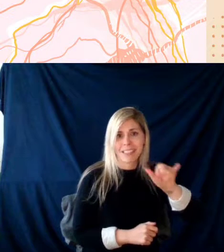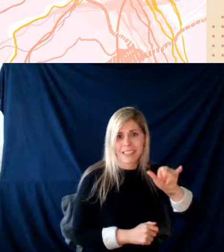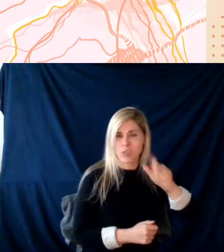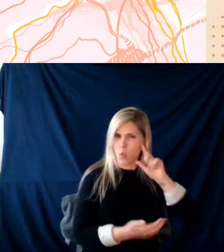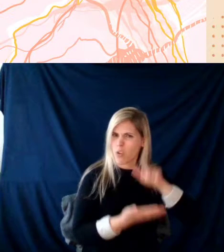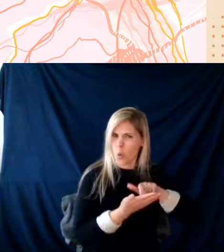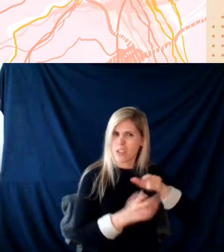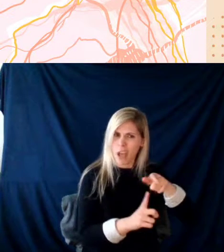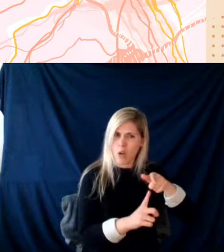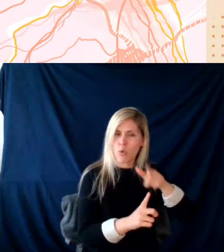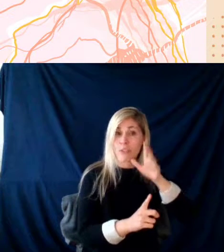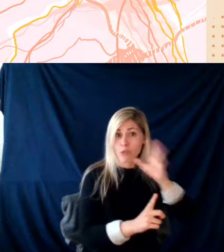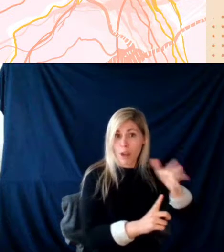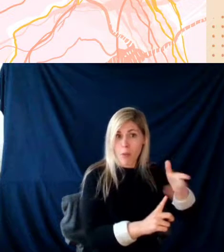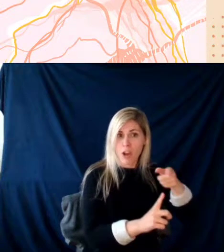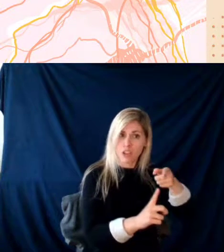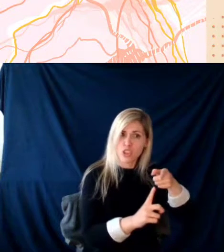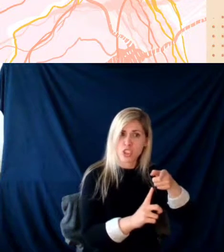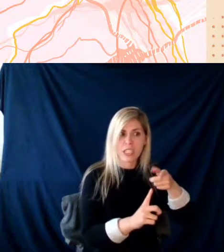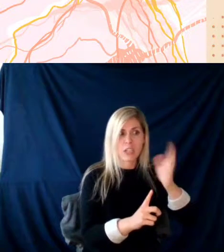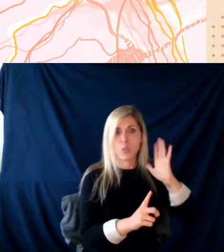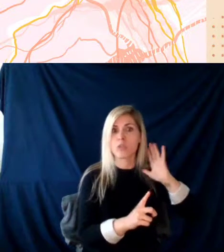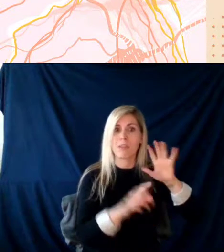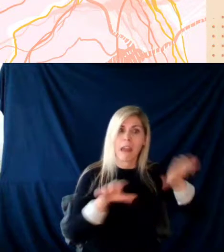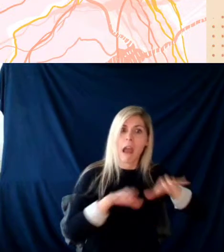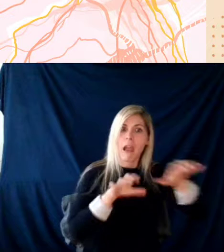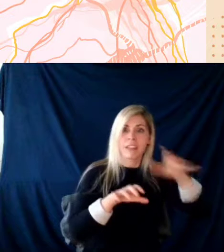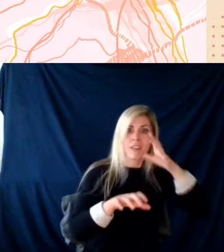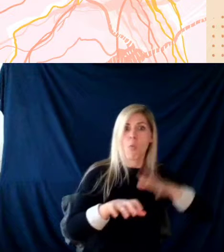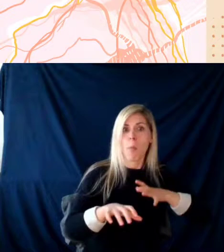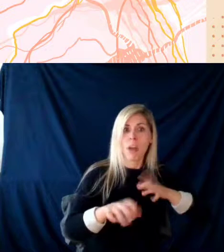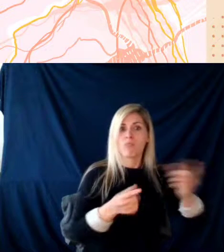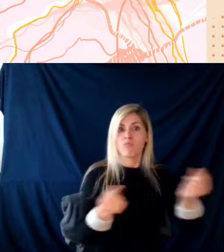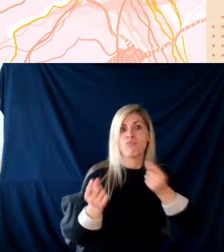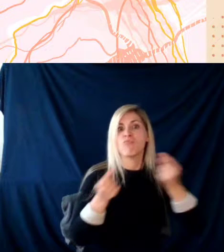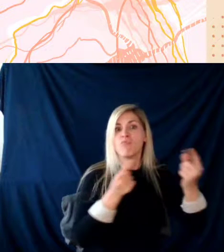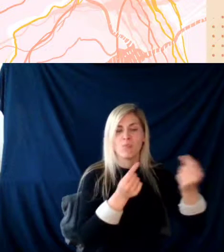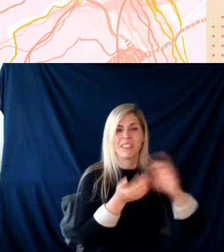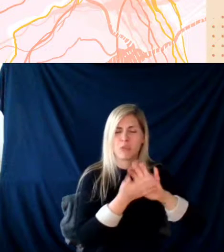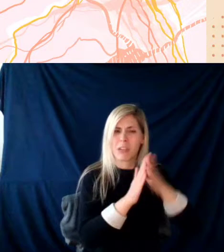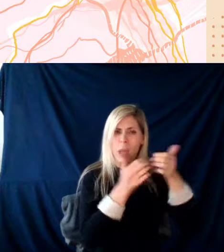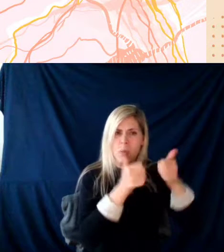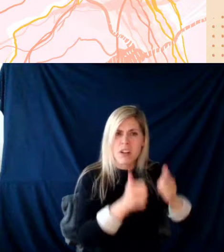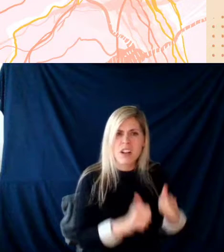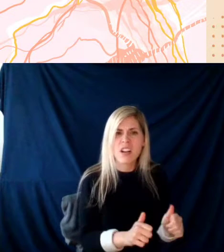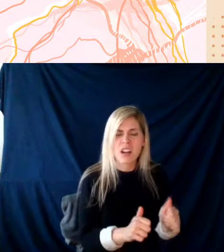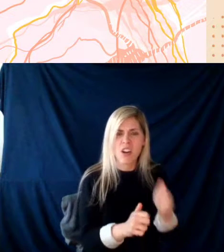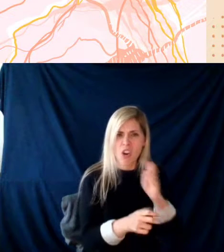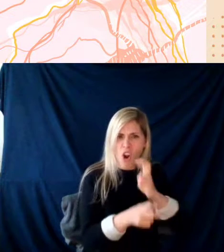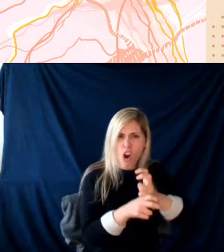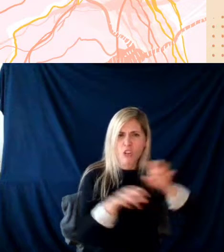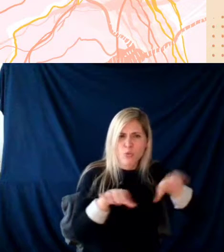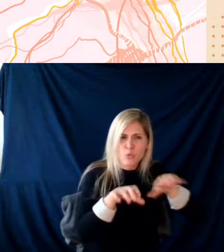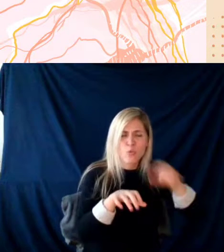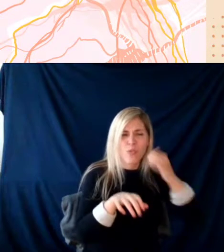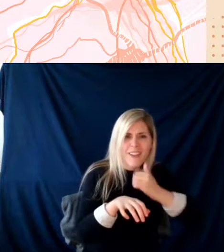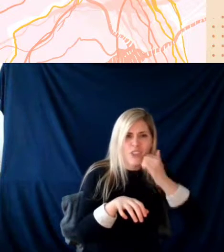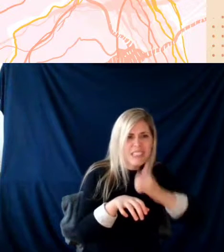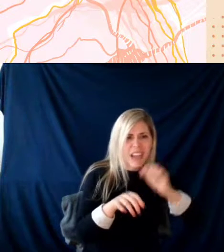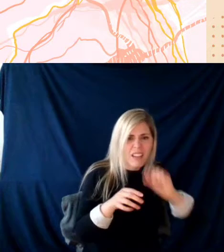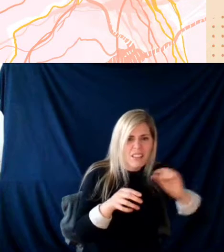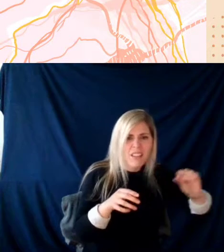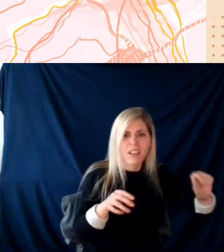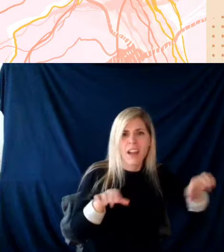she, she turned from a, really active woman into someone who was struggling to perform daily